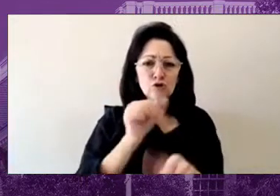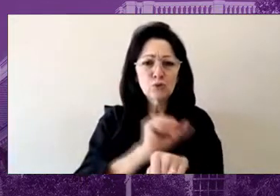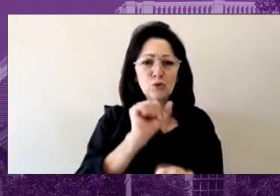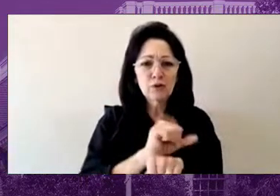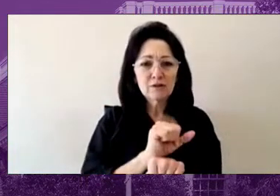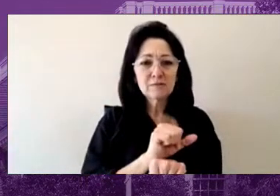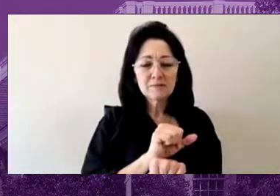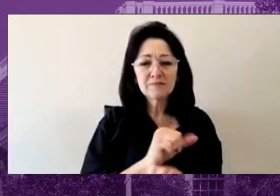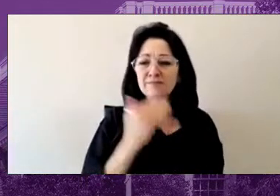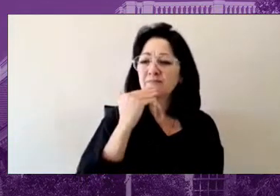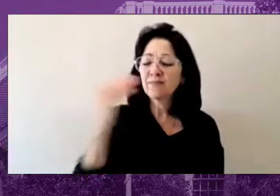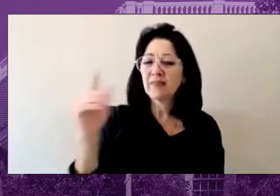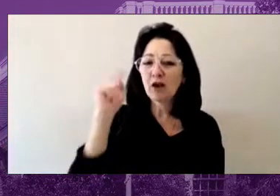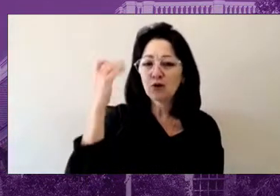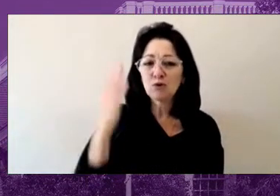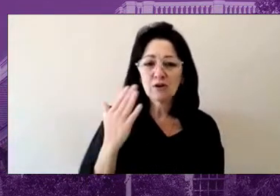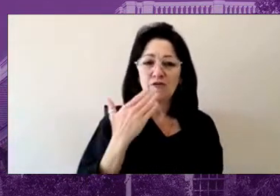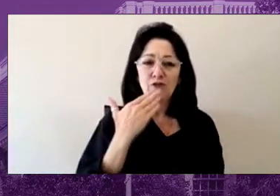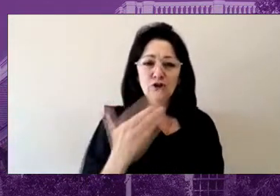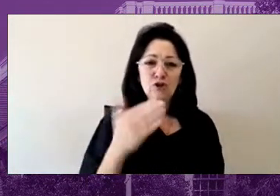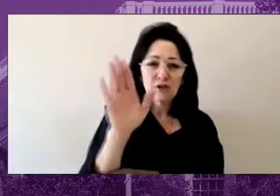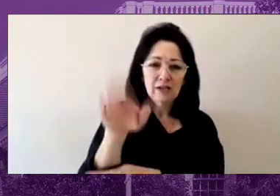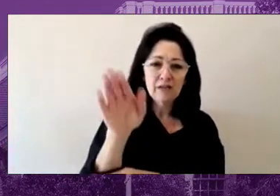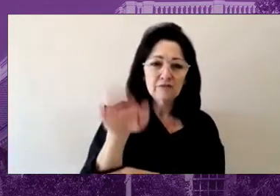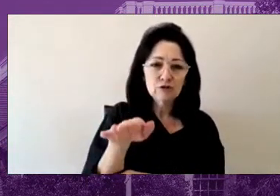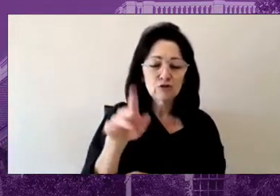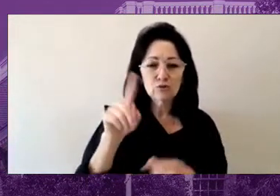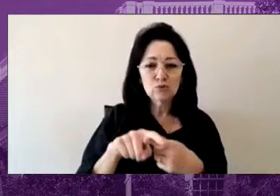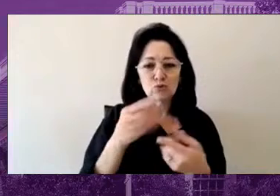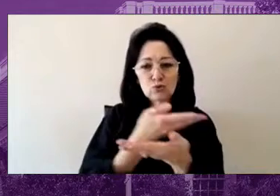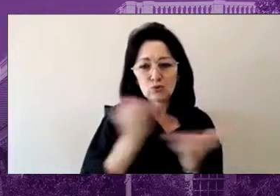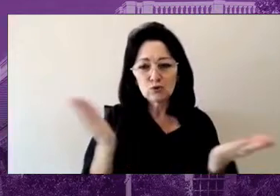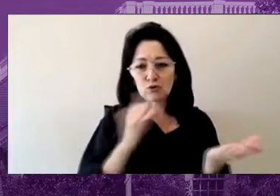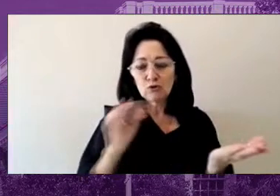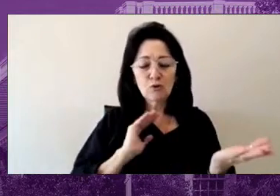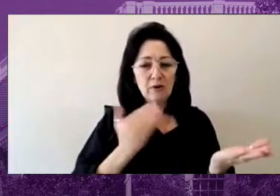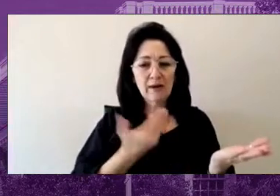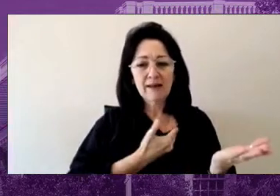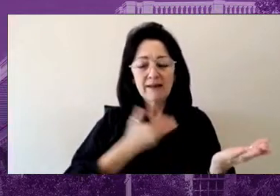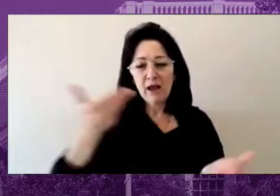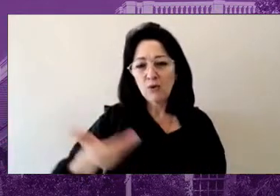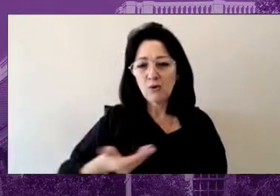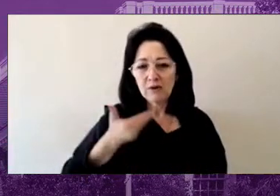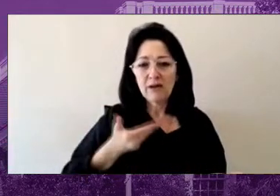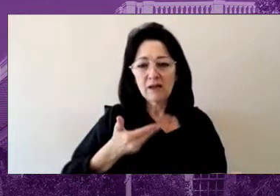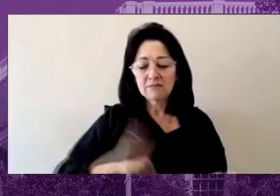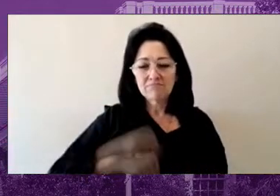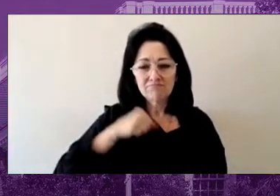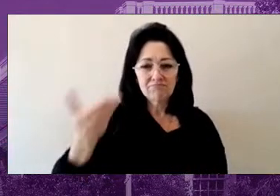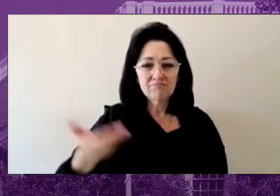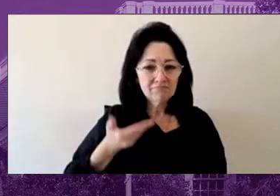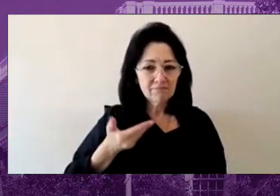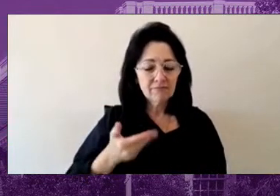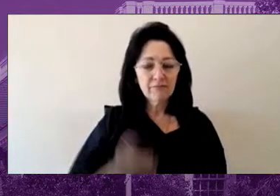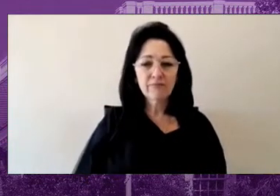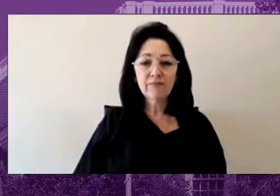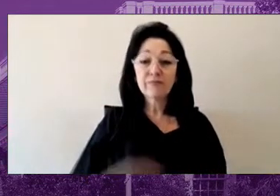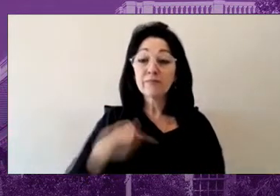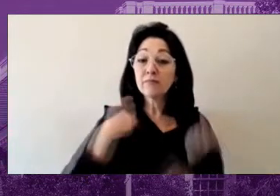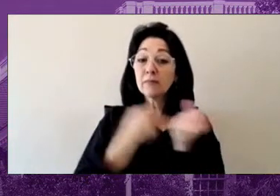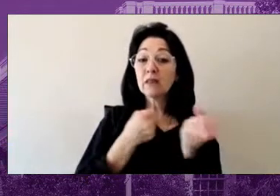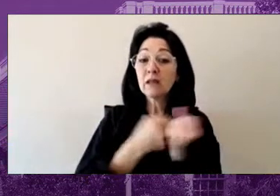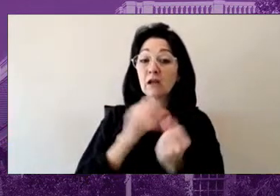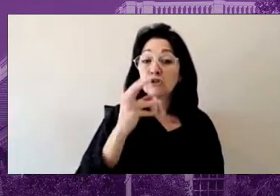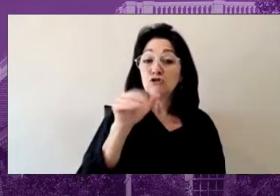Thank you, Governor. Good afternoon to you and our esteemed guests. On behalf of Child Inc., I would like to thank